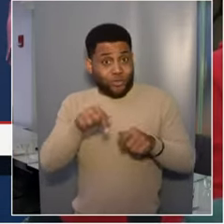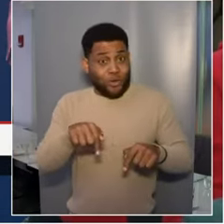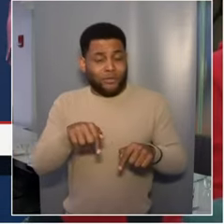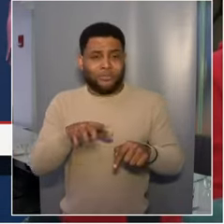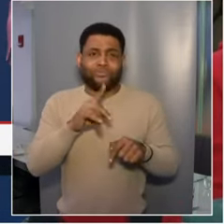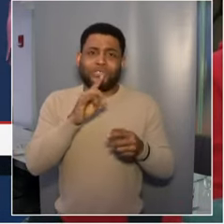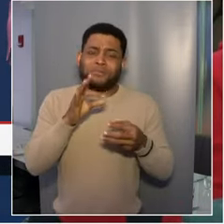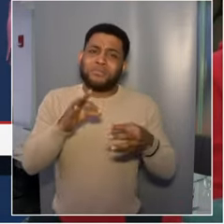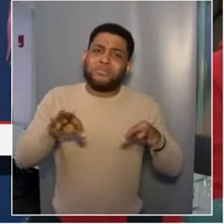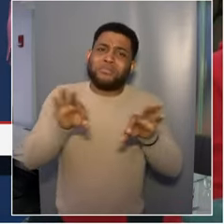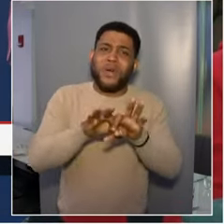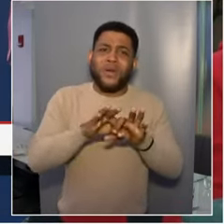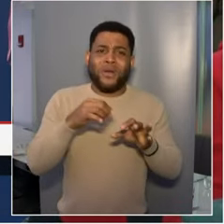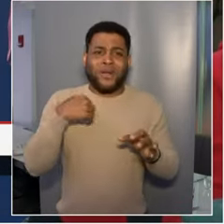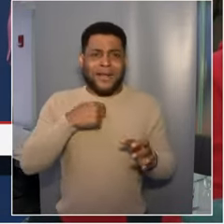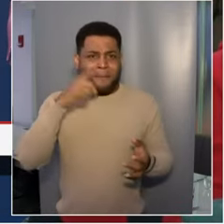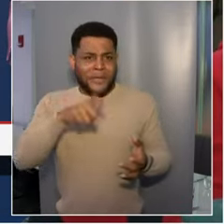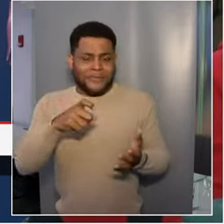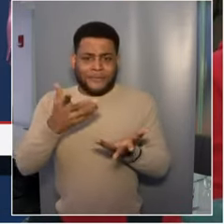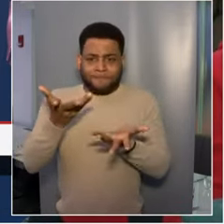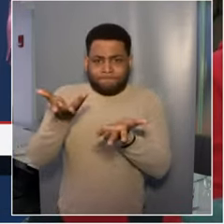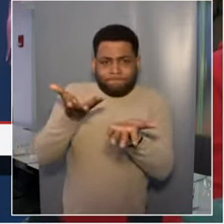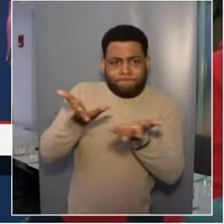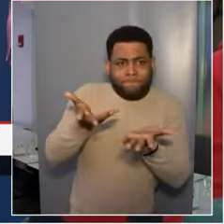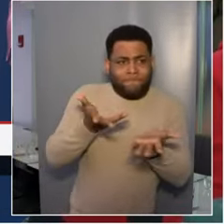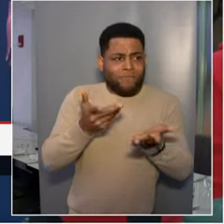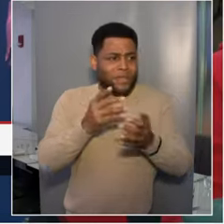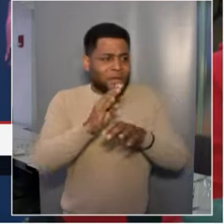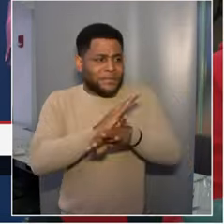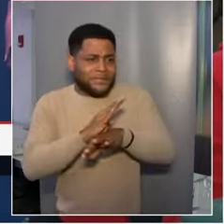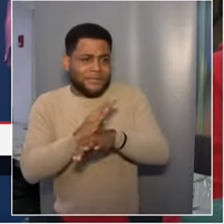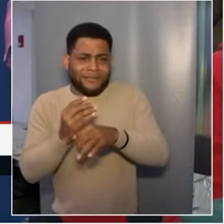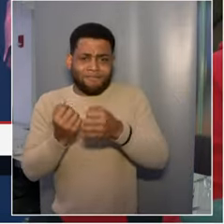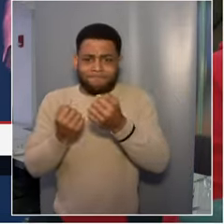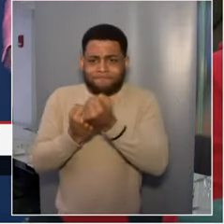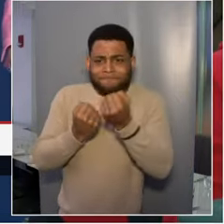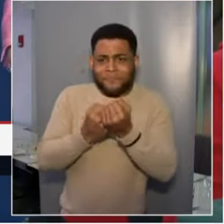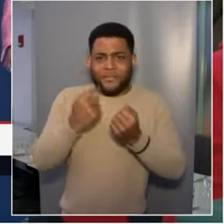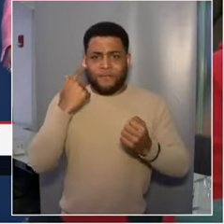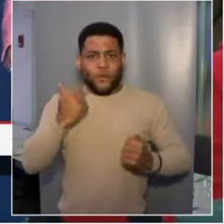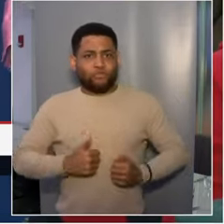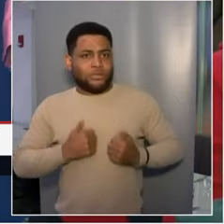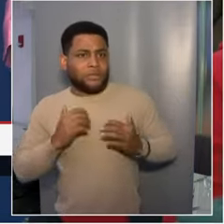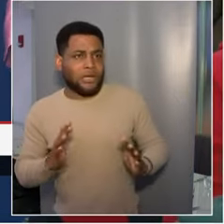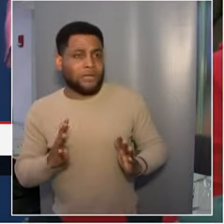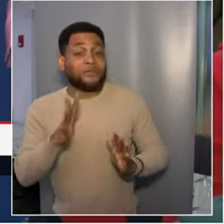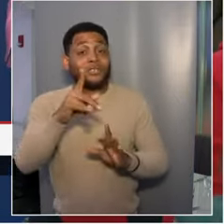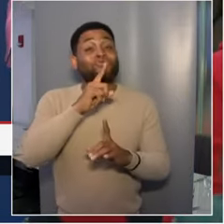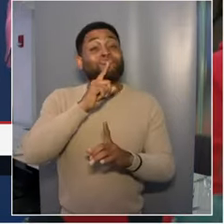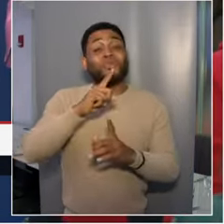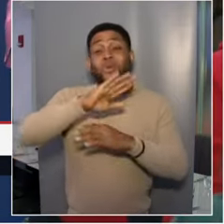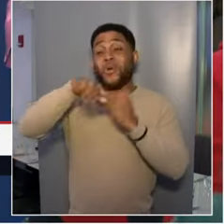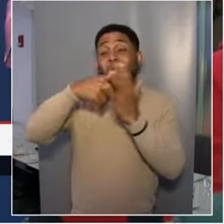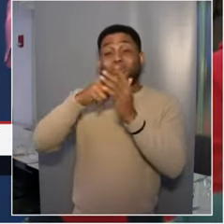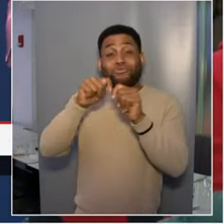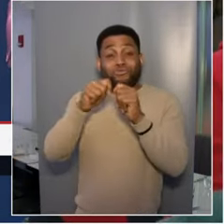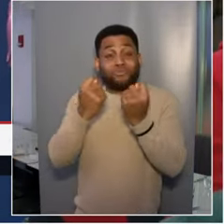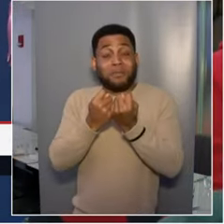in service to the businesses, to the residents, and to our teams, because